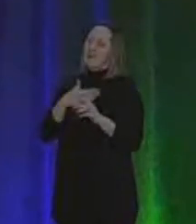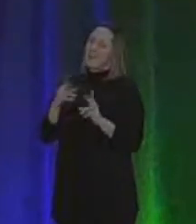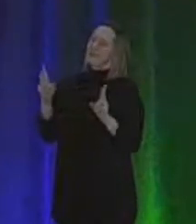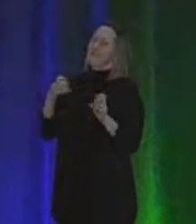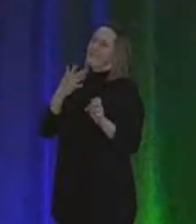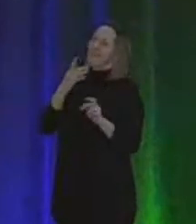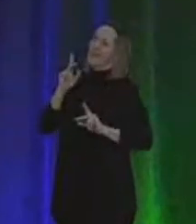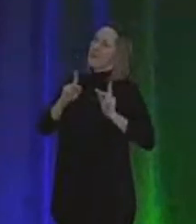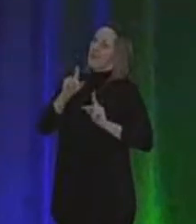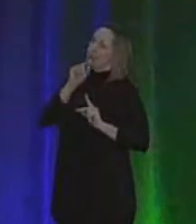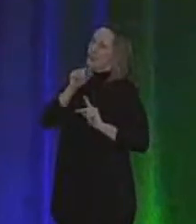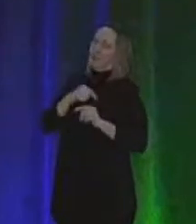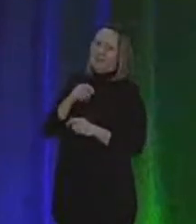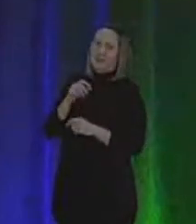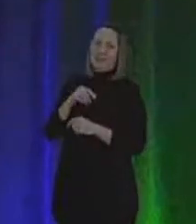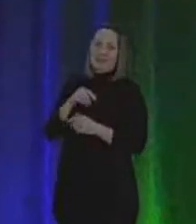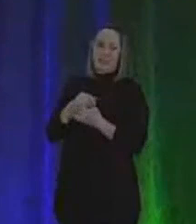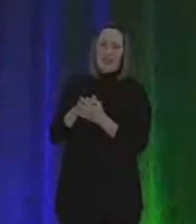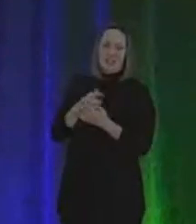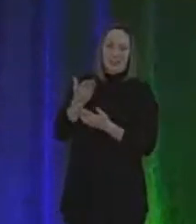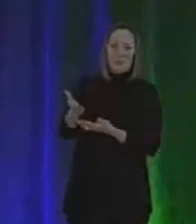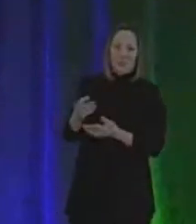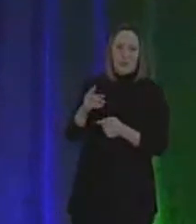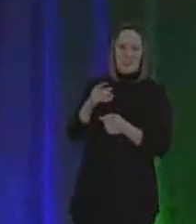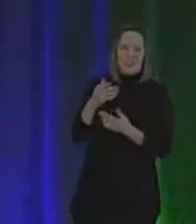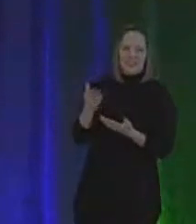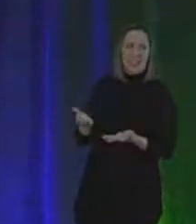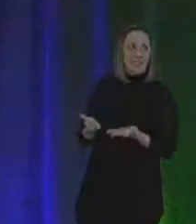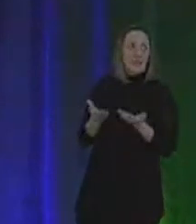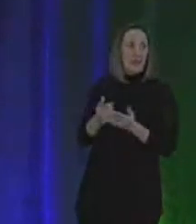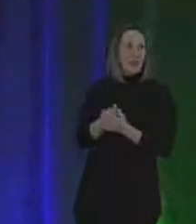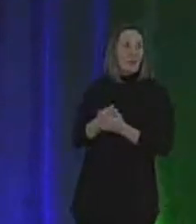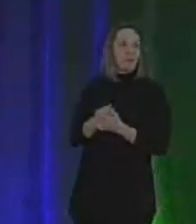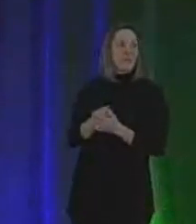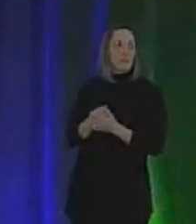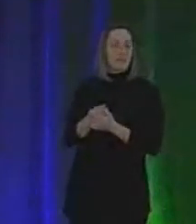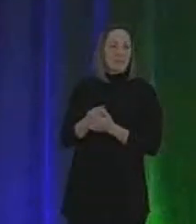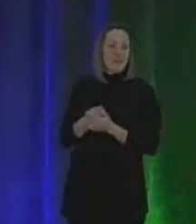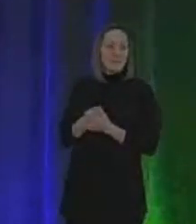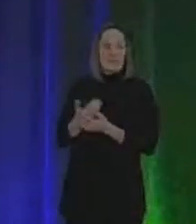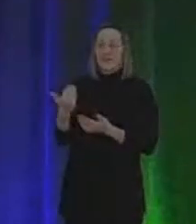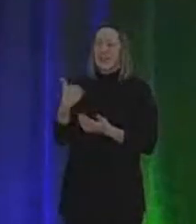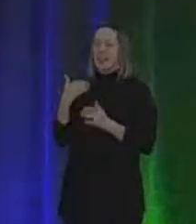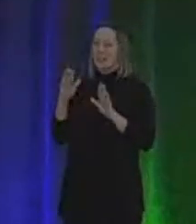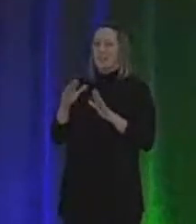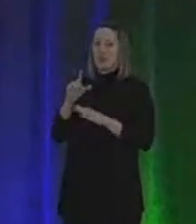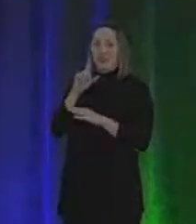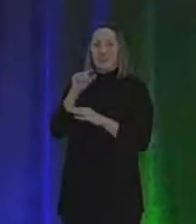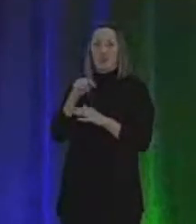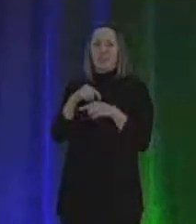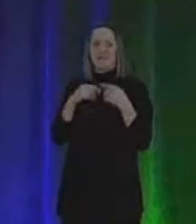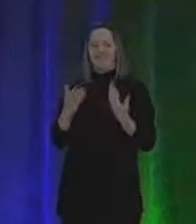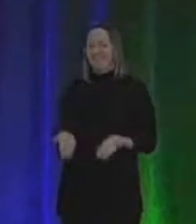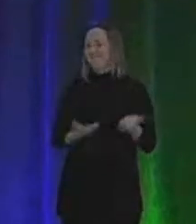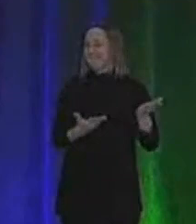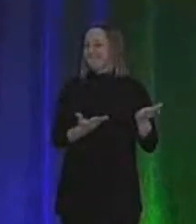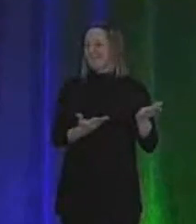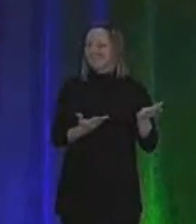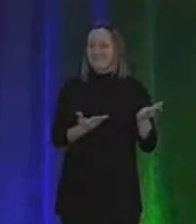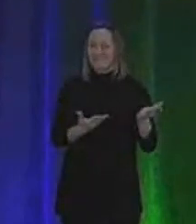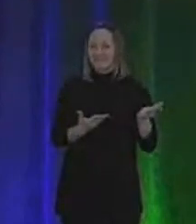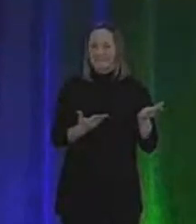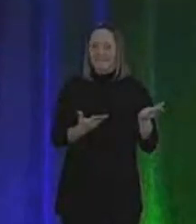people on Twitter, Swix, who's sitting right there, he had this great tweet that's basically